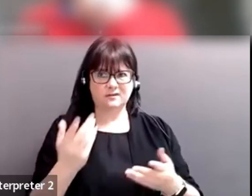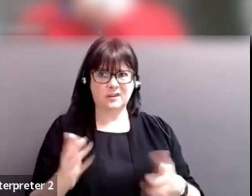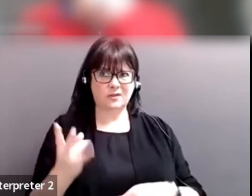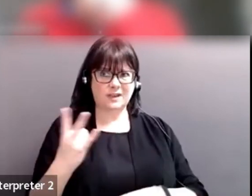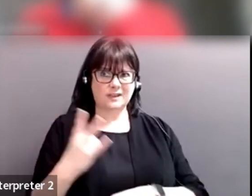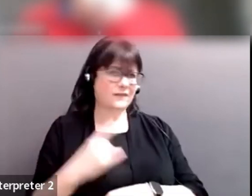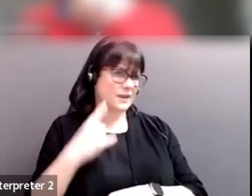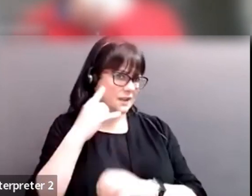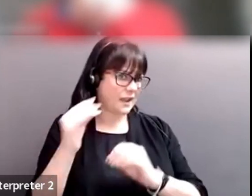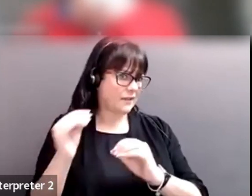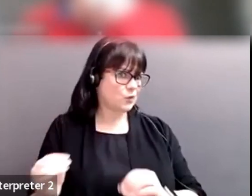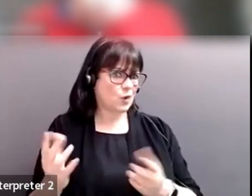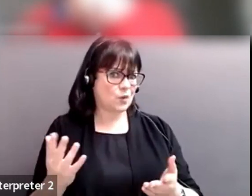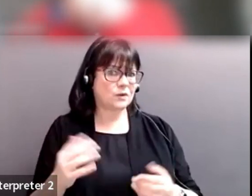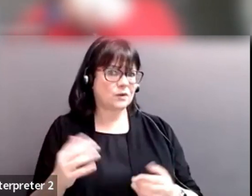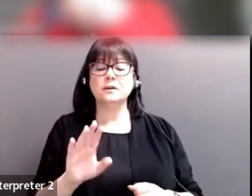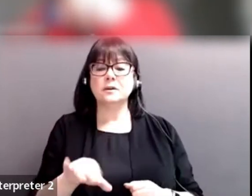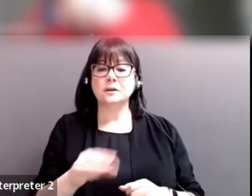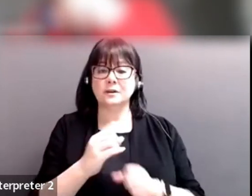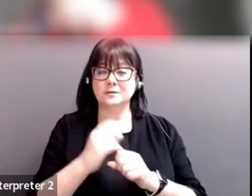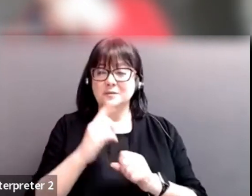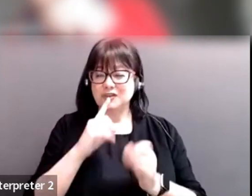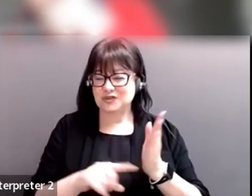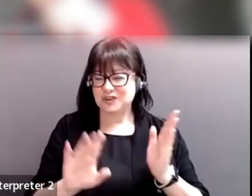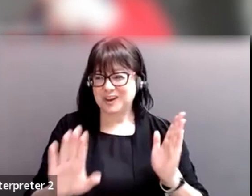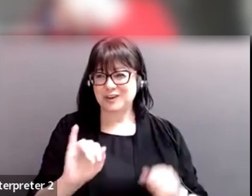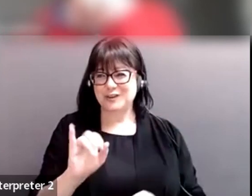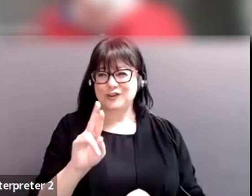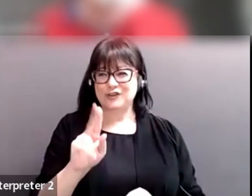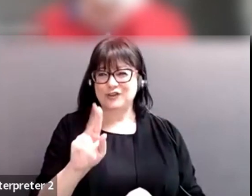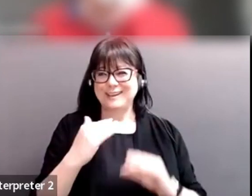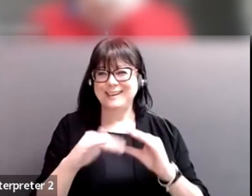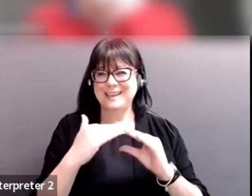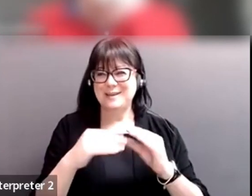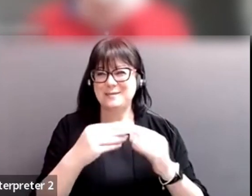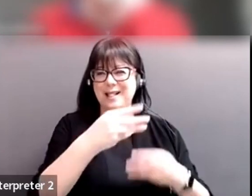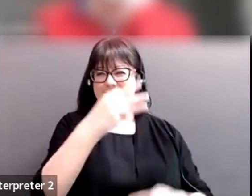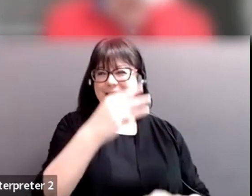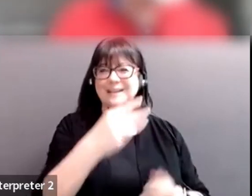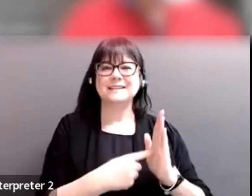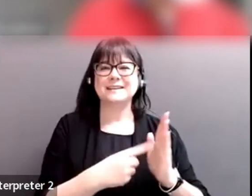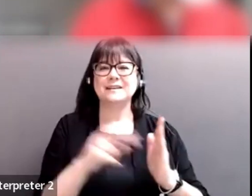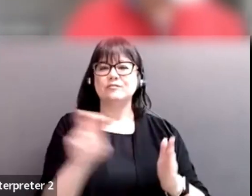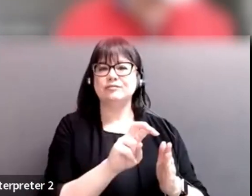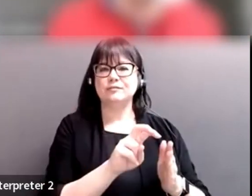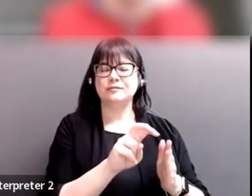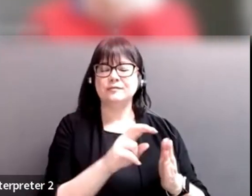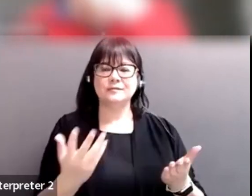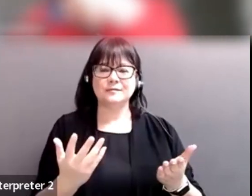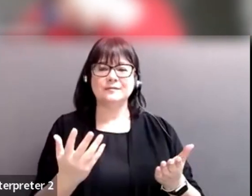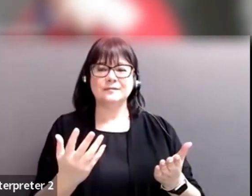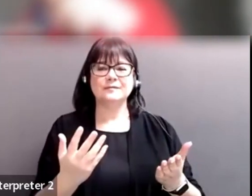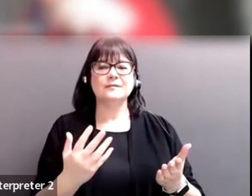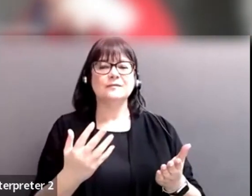anything." Sometimes make sure just like check your junk because some of those messages are coming out from like our